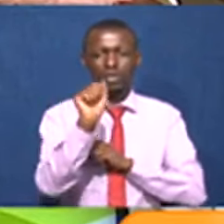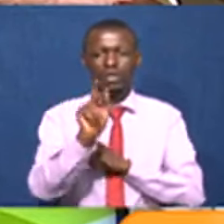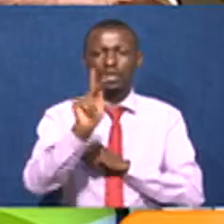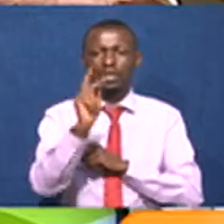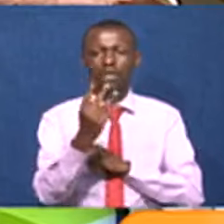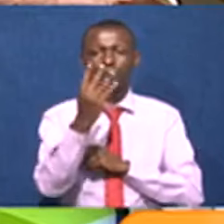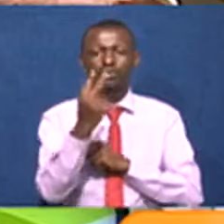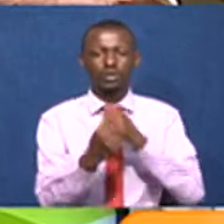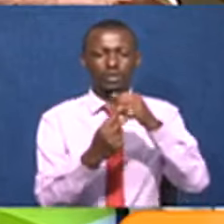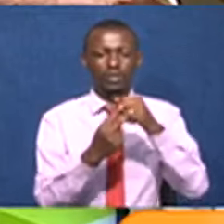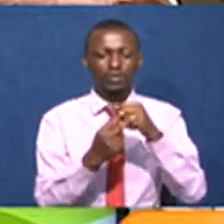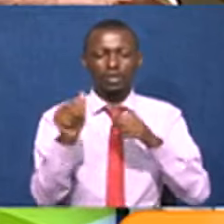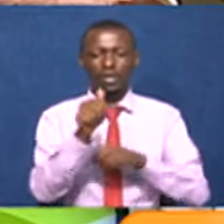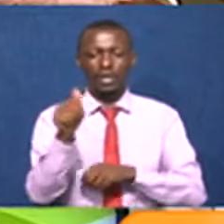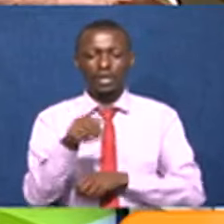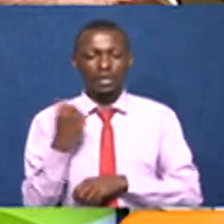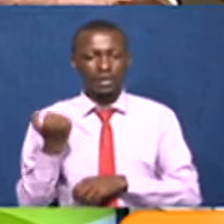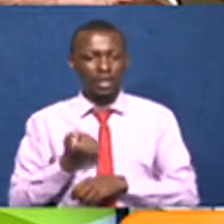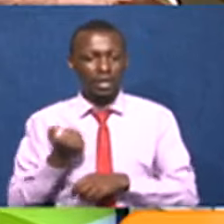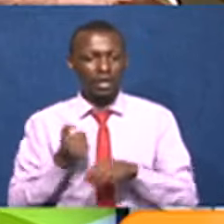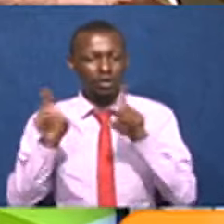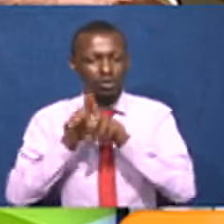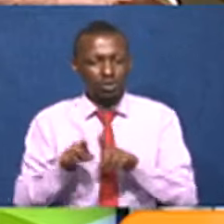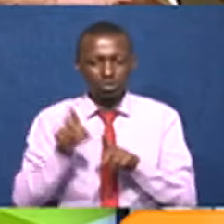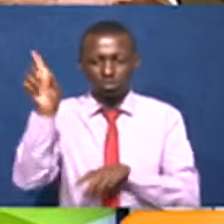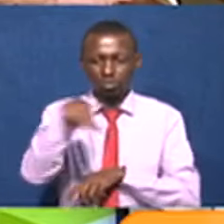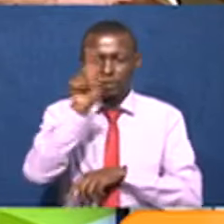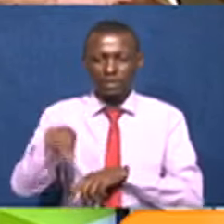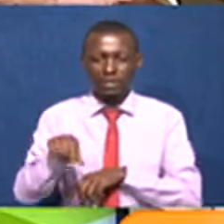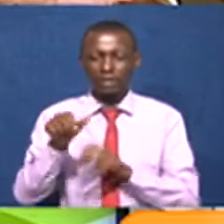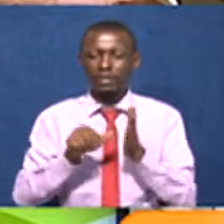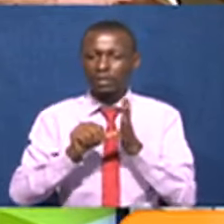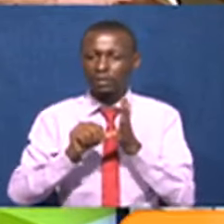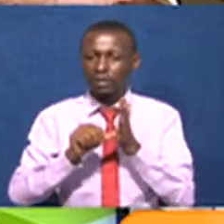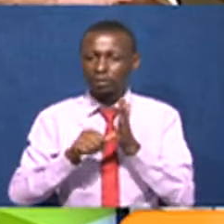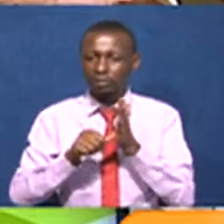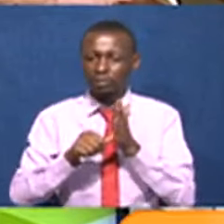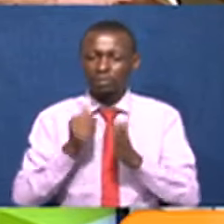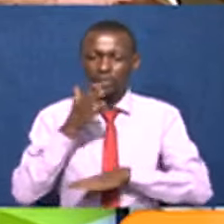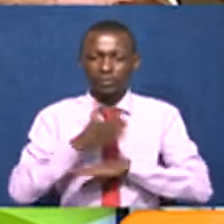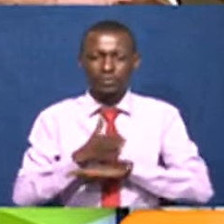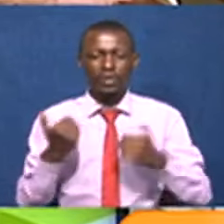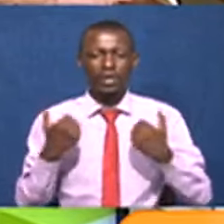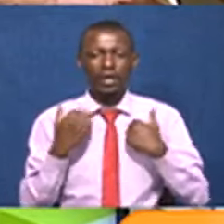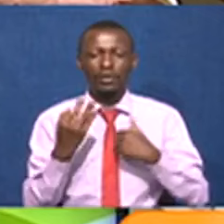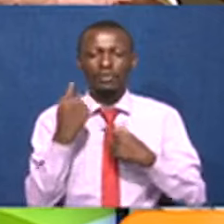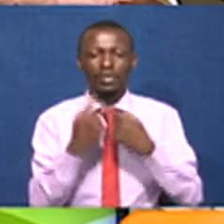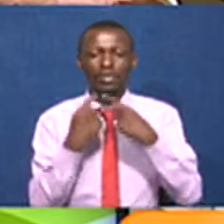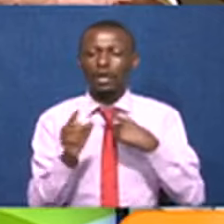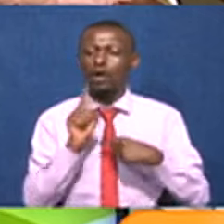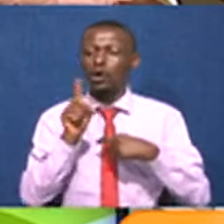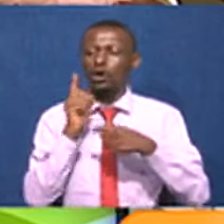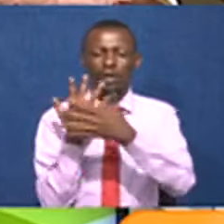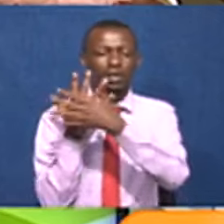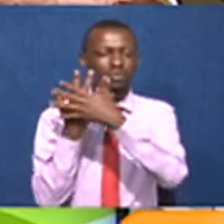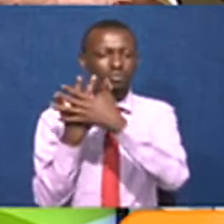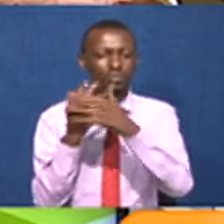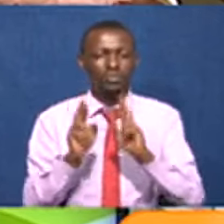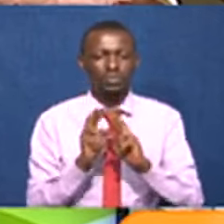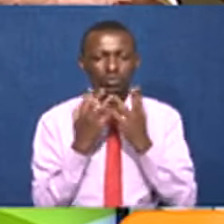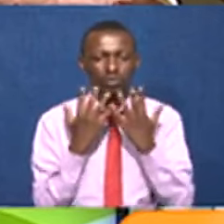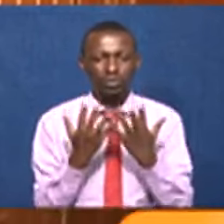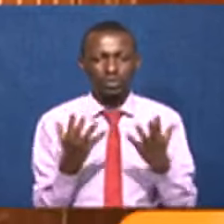accomplice, Lydia Nyawira, who was found guilty of forging a national ID card, was handed a three-year jail term, as Ben Kirui now